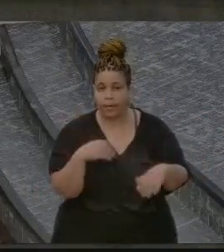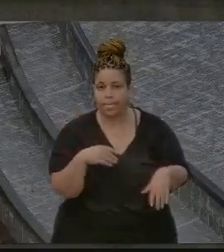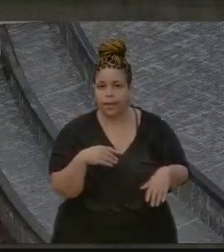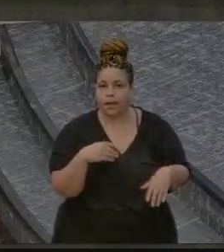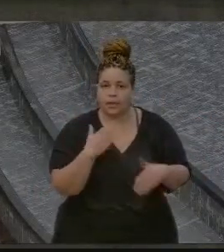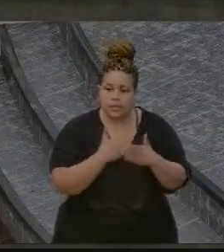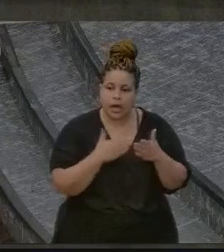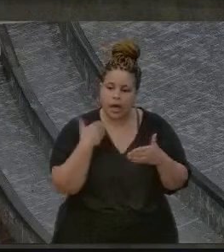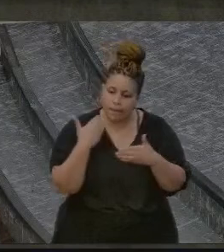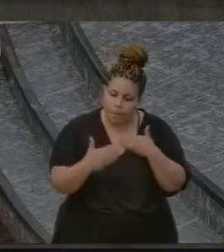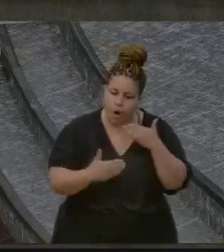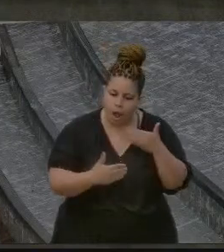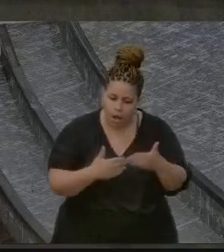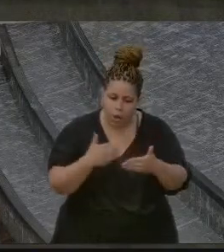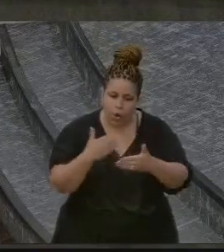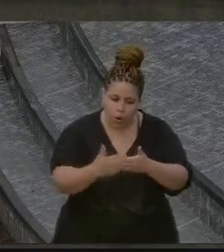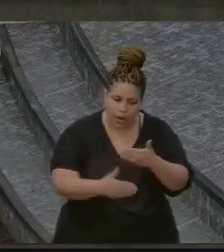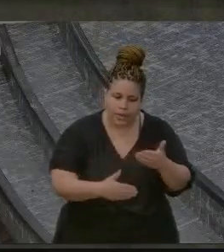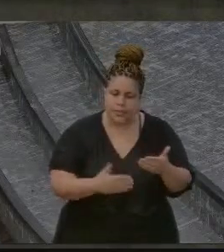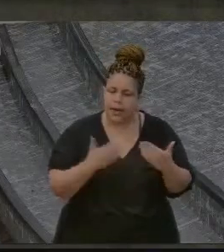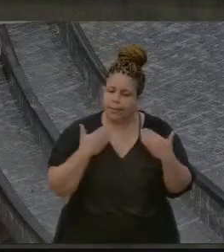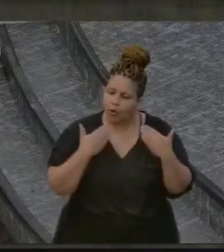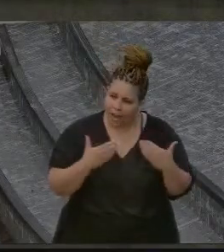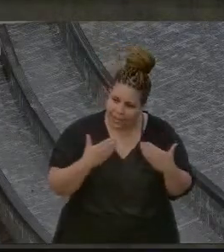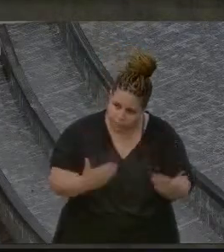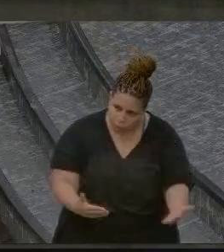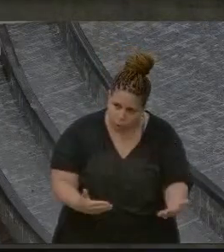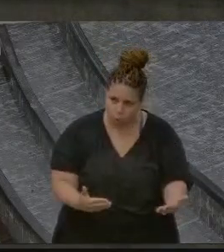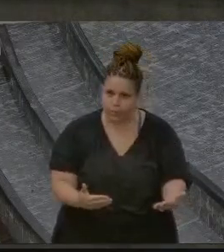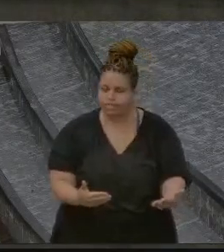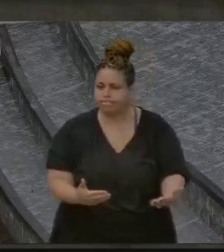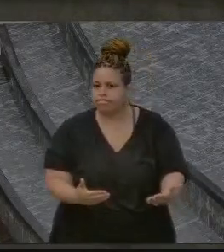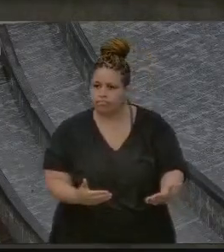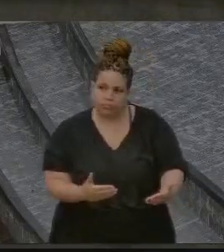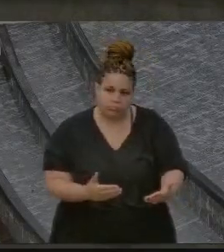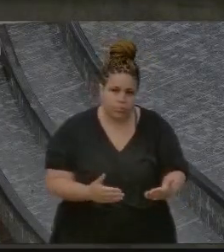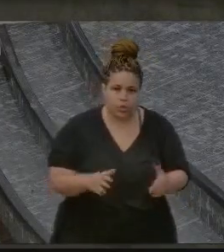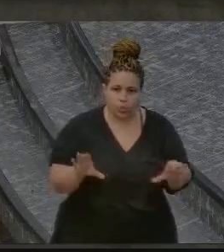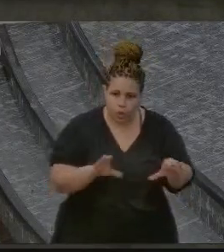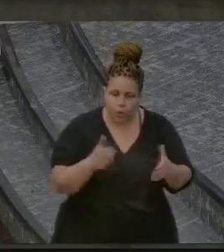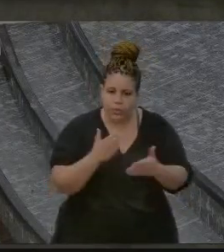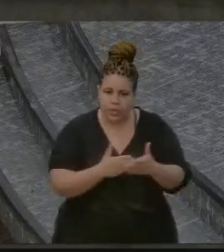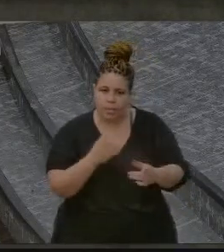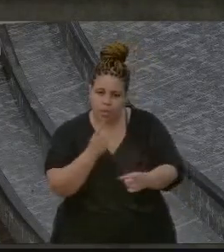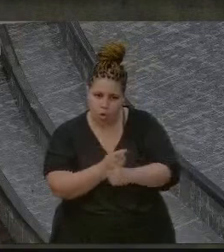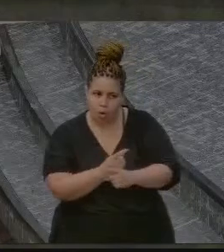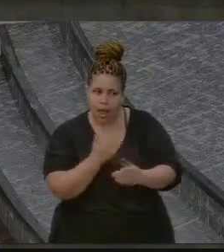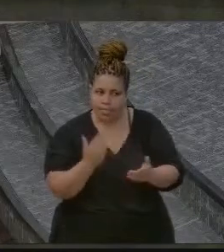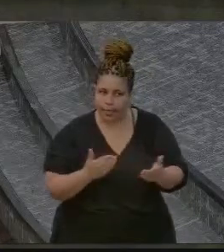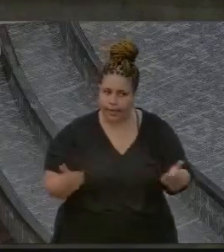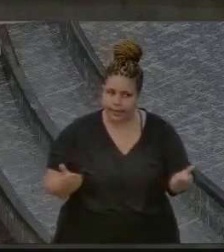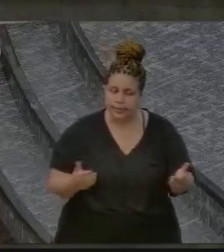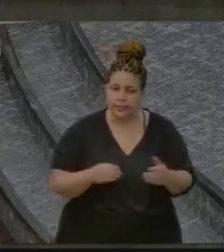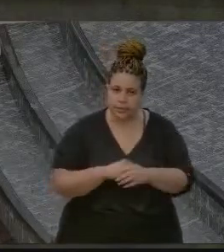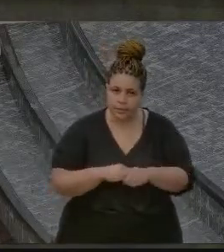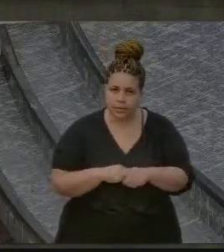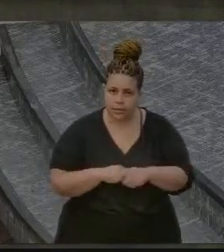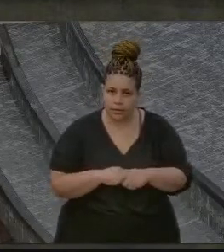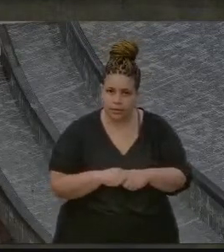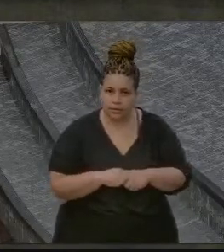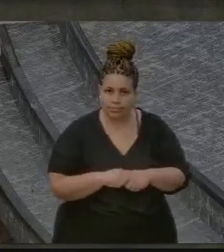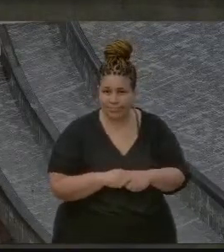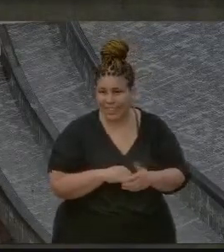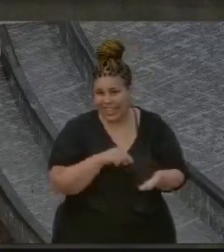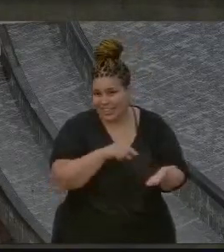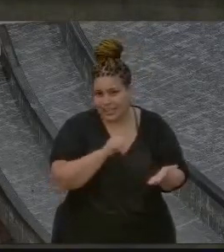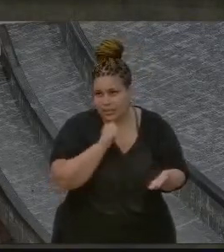progress. I've heard that a number of times. I'm grateful for that. Seems like we're doing some of the right things. Mm-hmm. And this literally is not a question that I thought